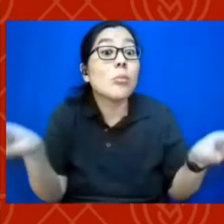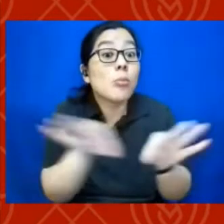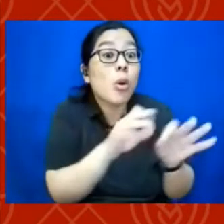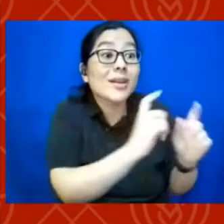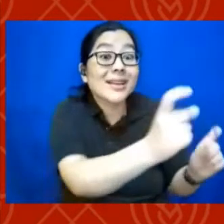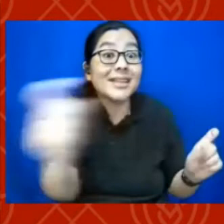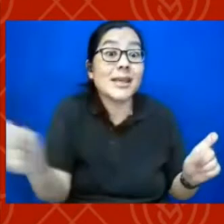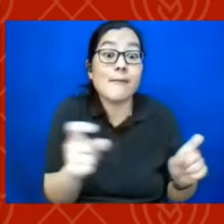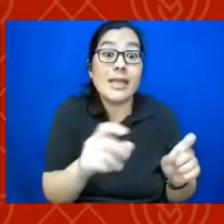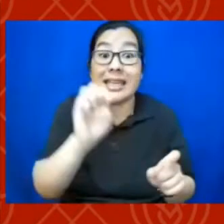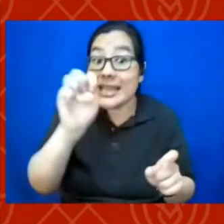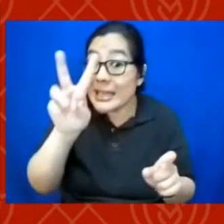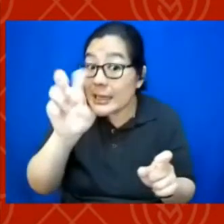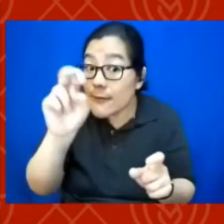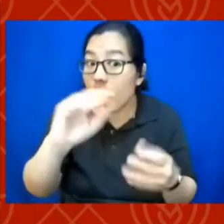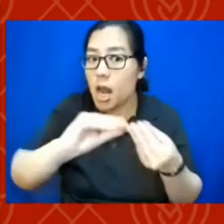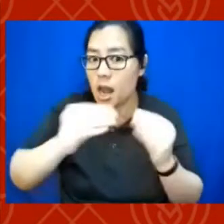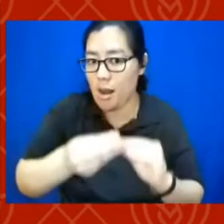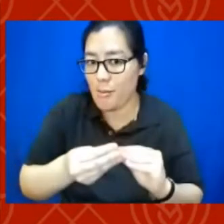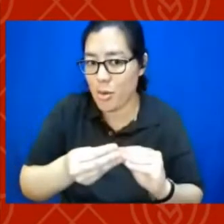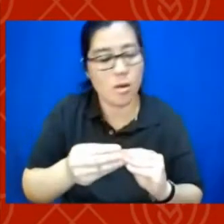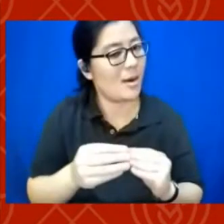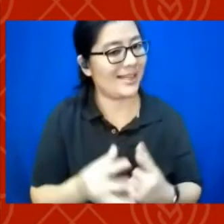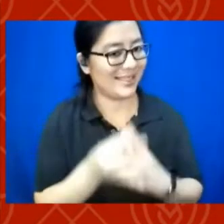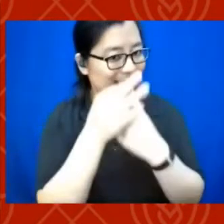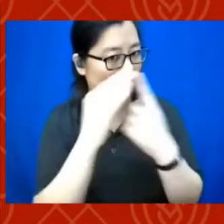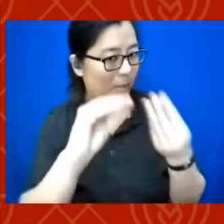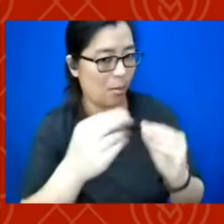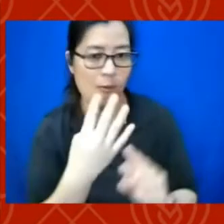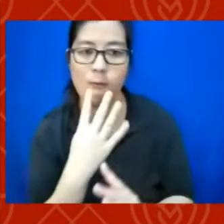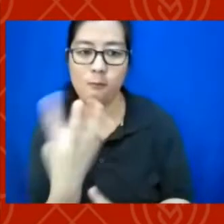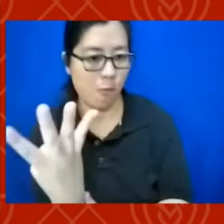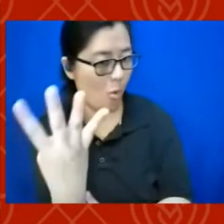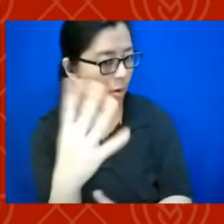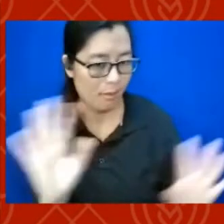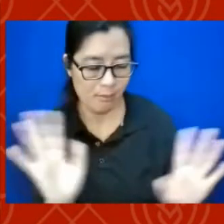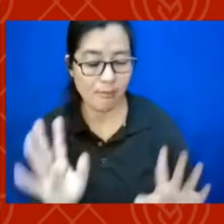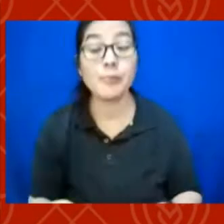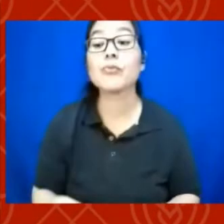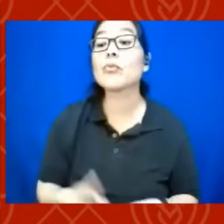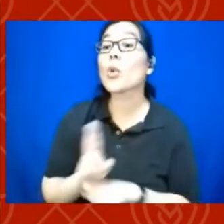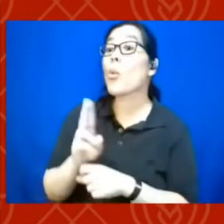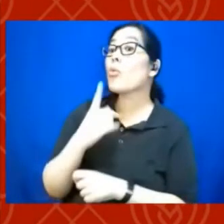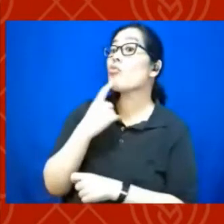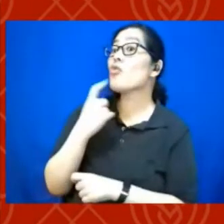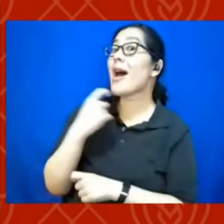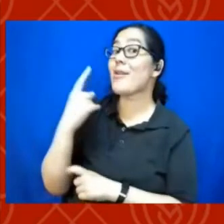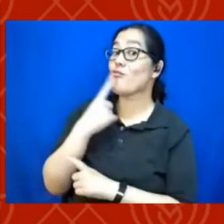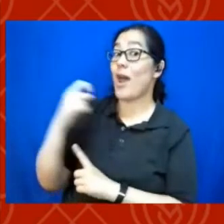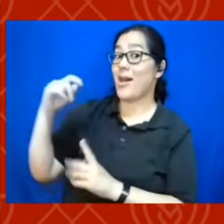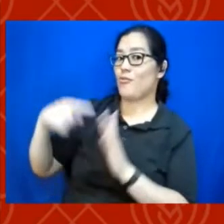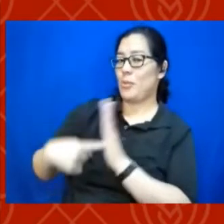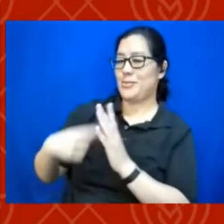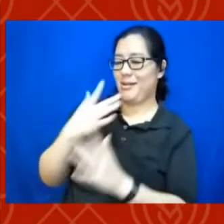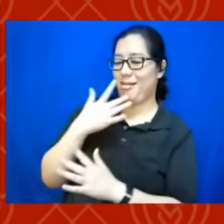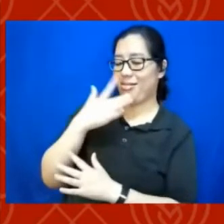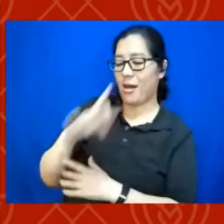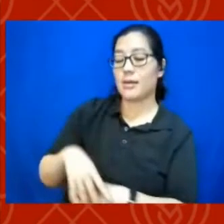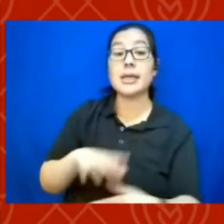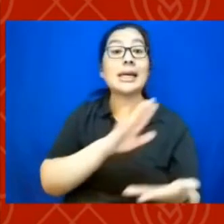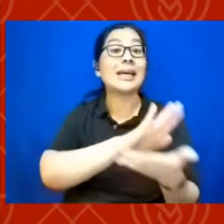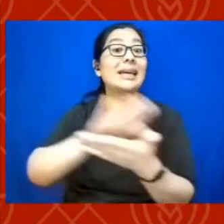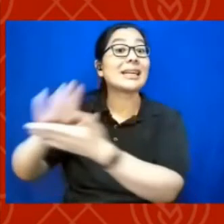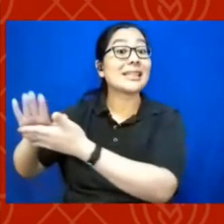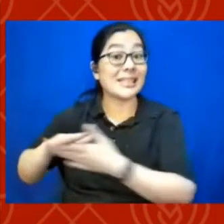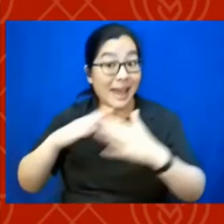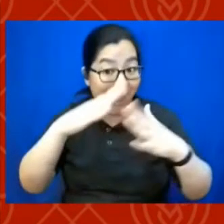4. Wear red because it's associated with luck in Chinese culture. Clean the house to clean out any inauspicious